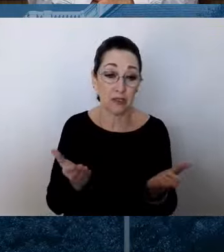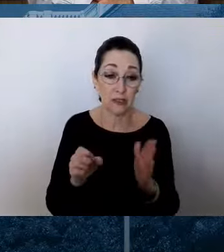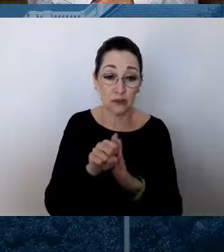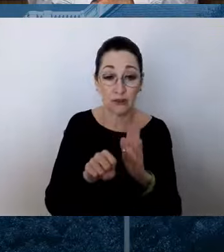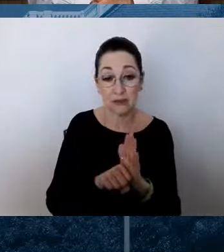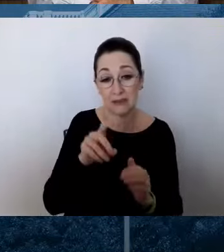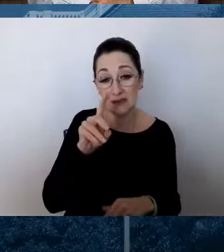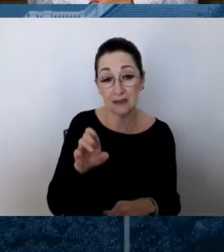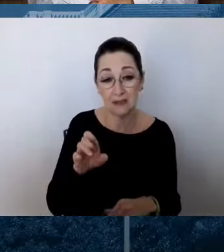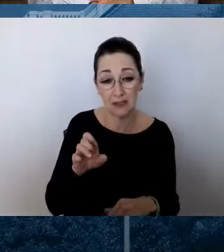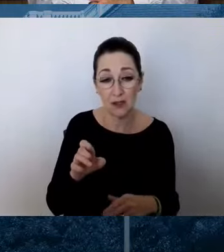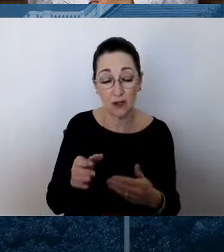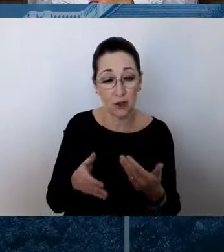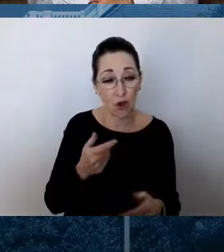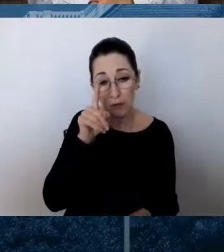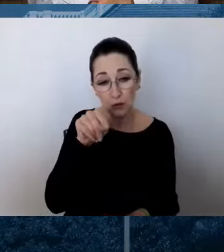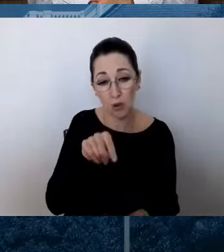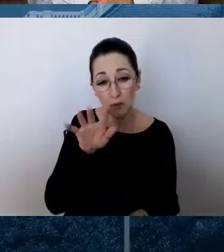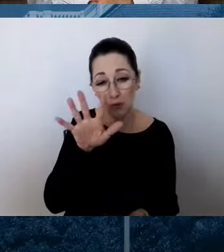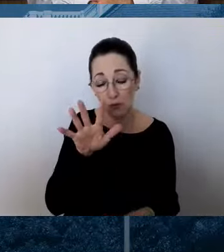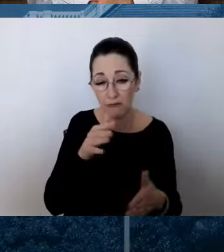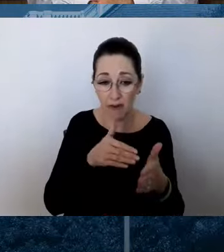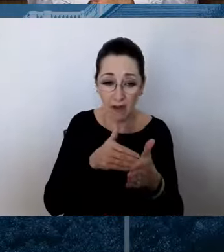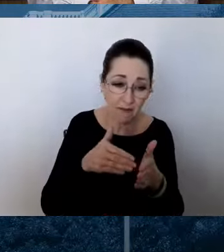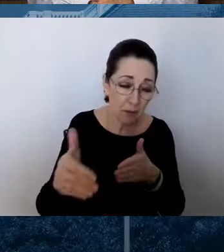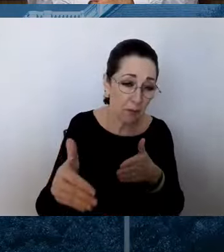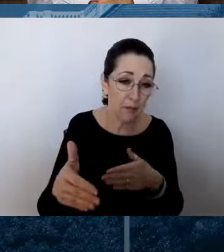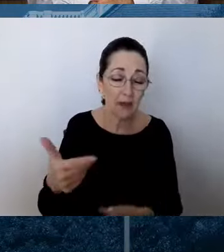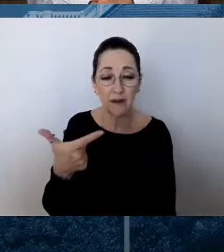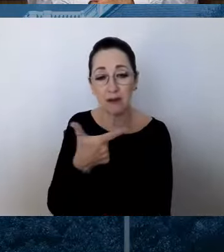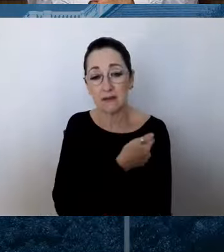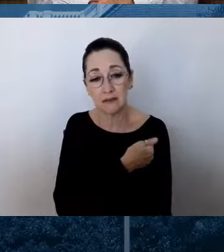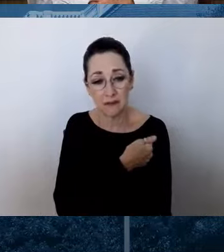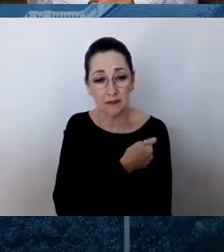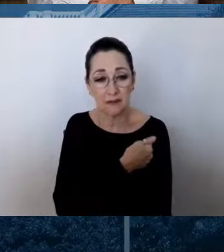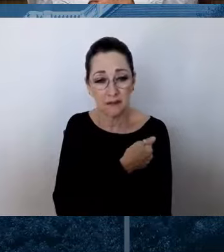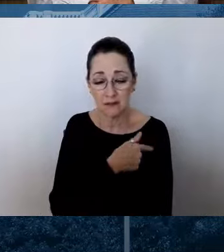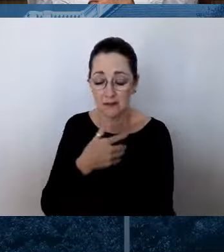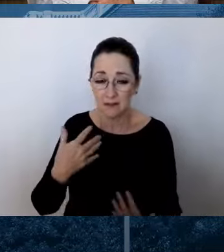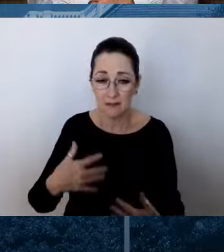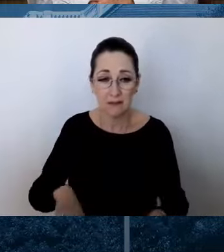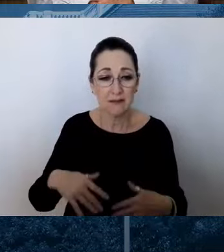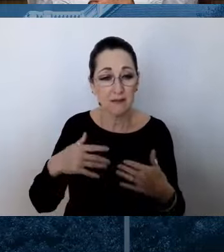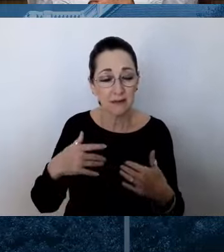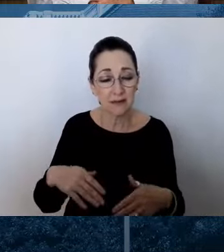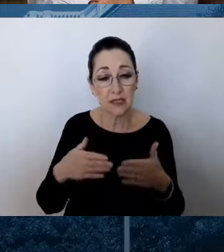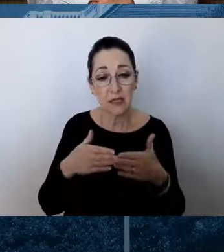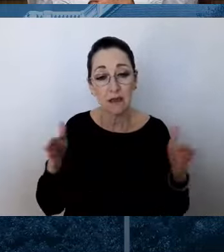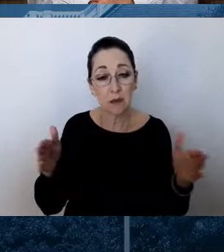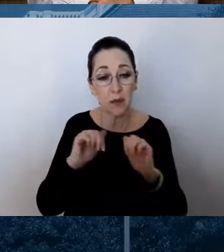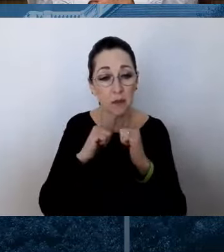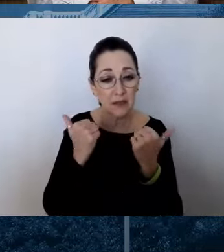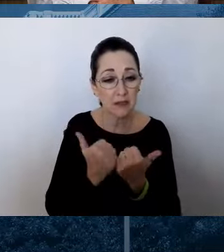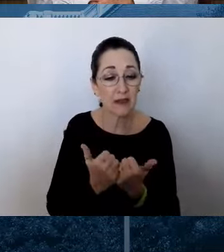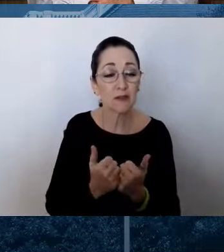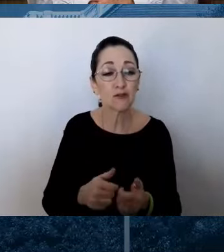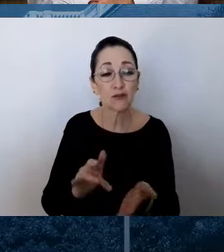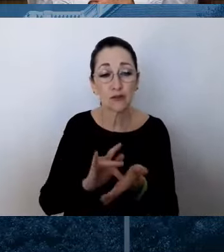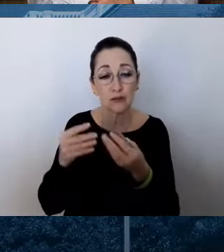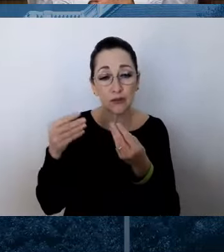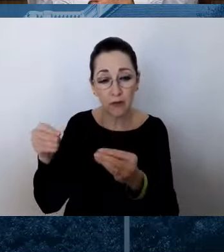million vaccines, and that's really a tremendous thing by all the public agencies, our pharmacies, our hospitals